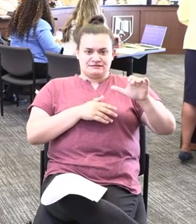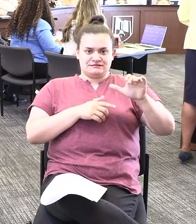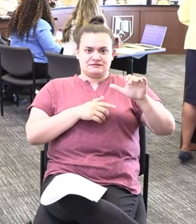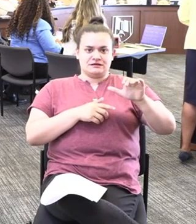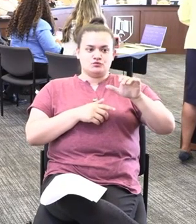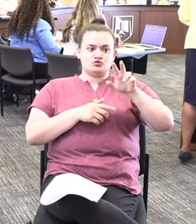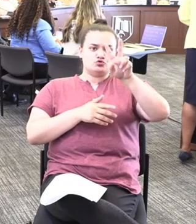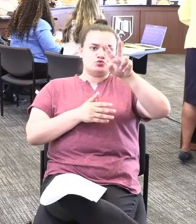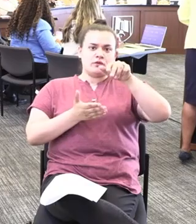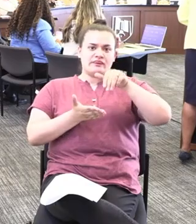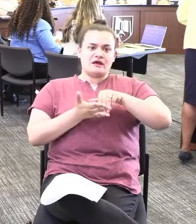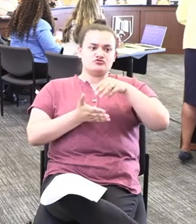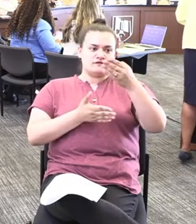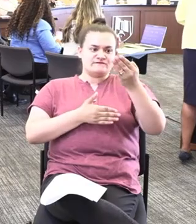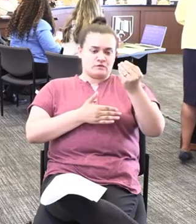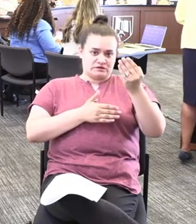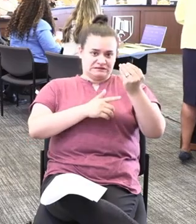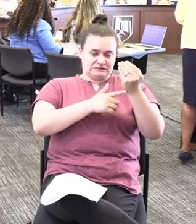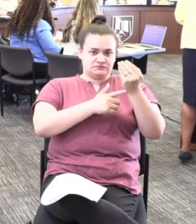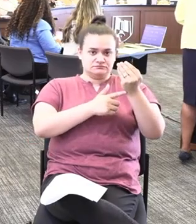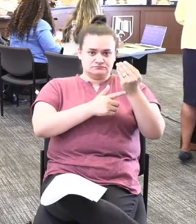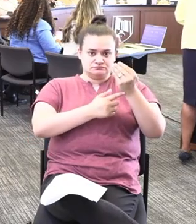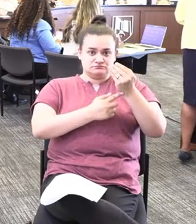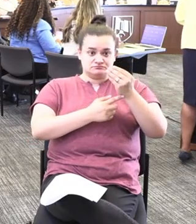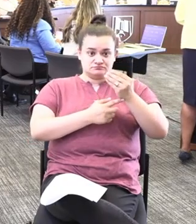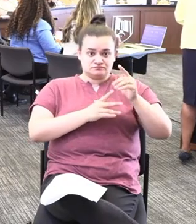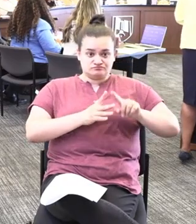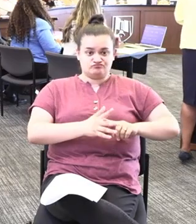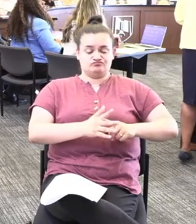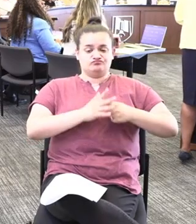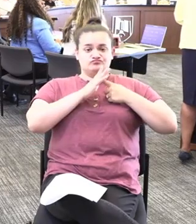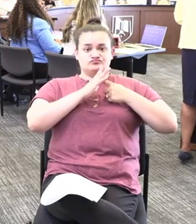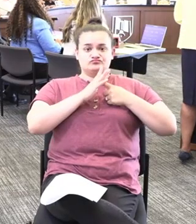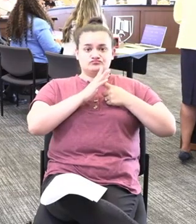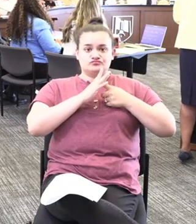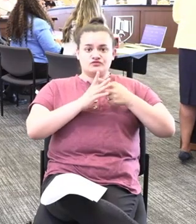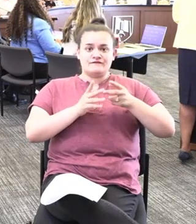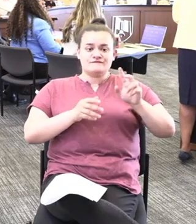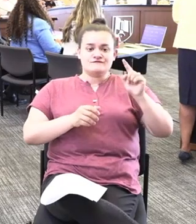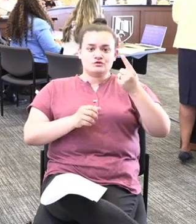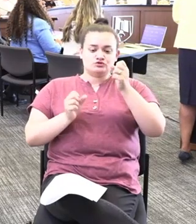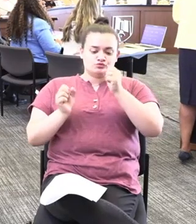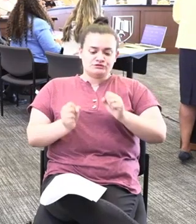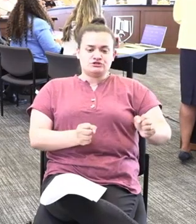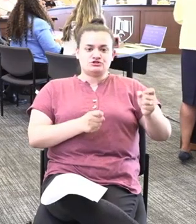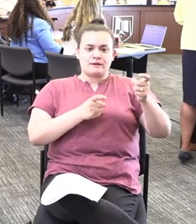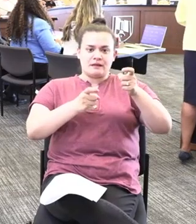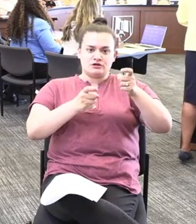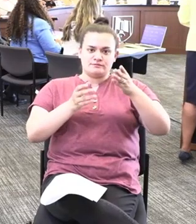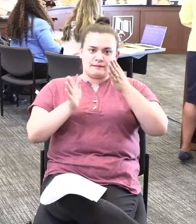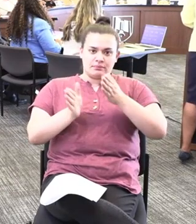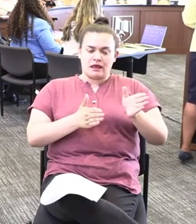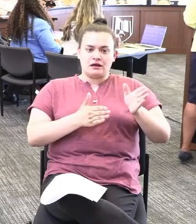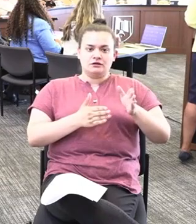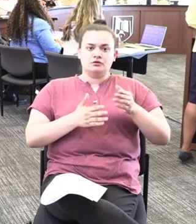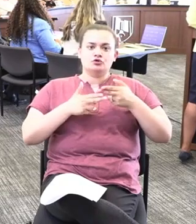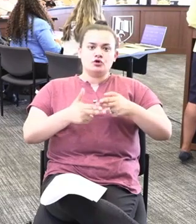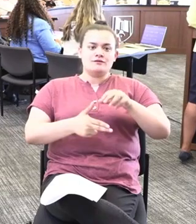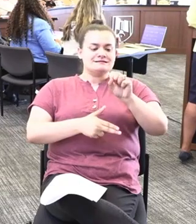in 2014 when we first launched our first strategic enrollment management plan, and it was called